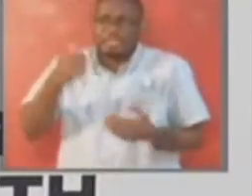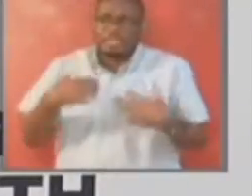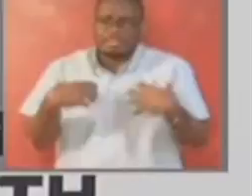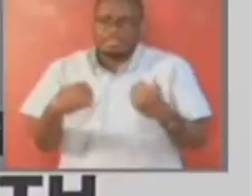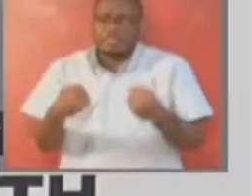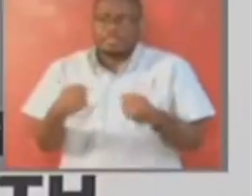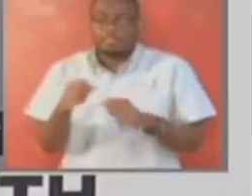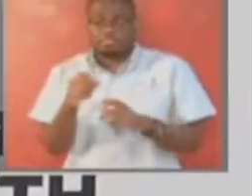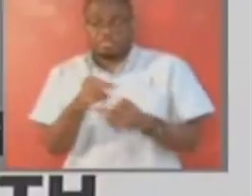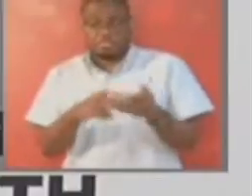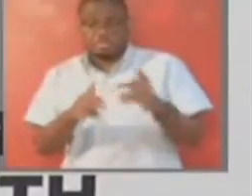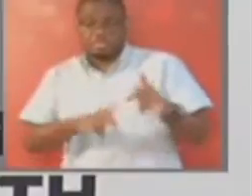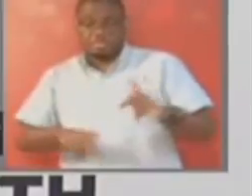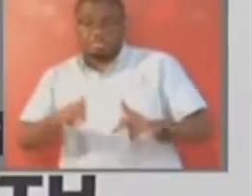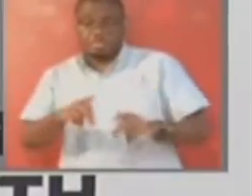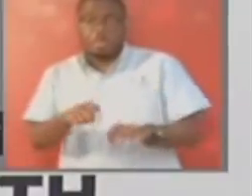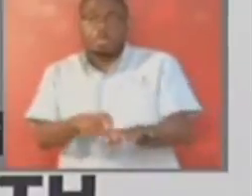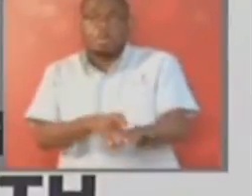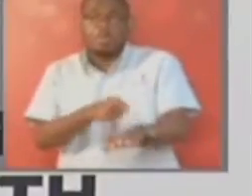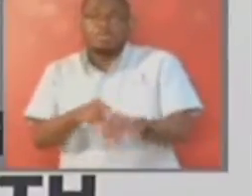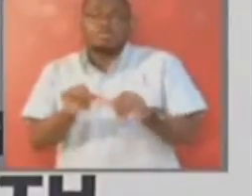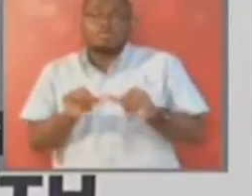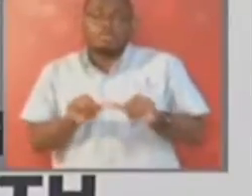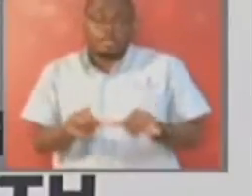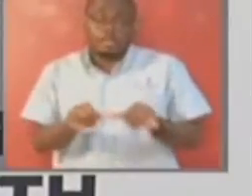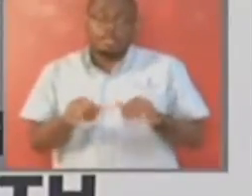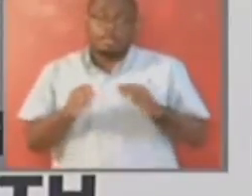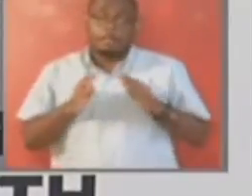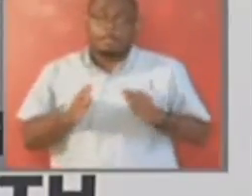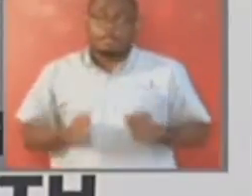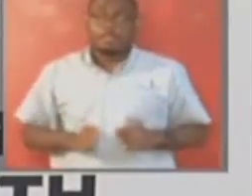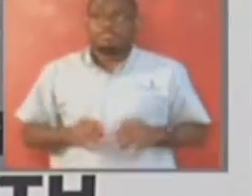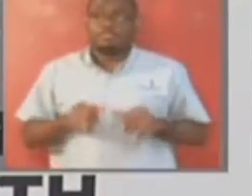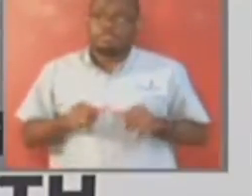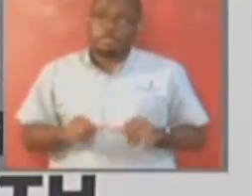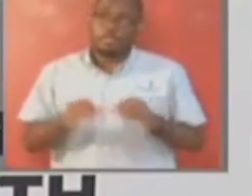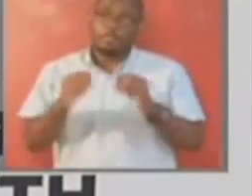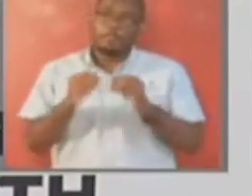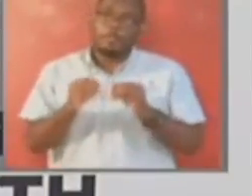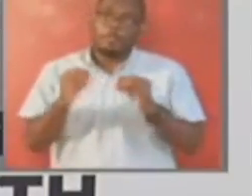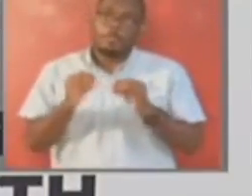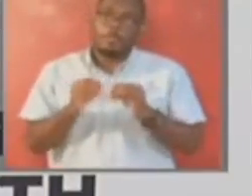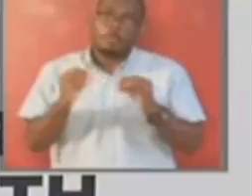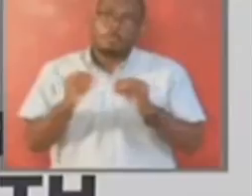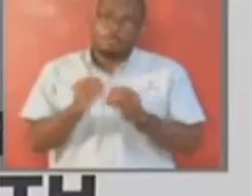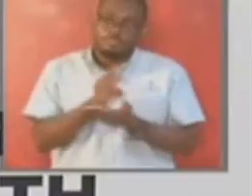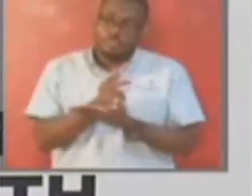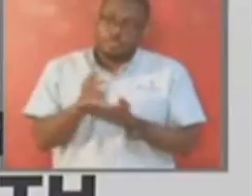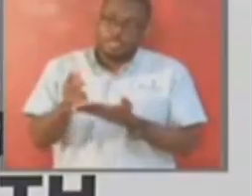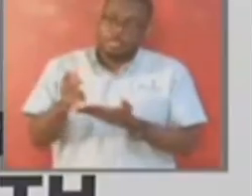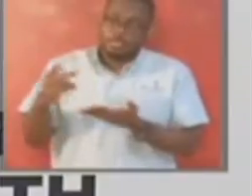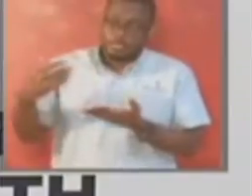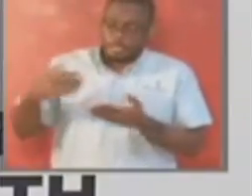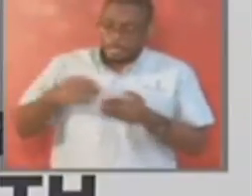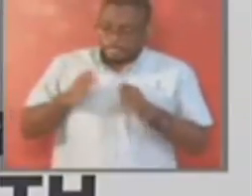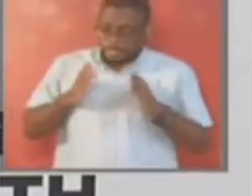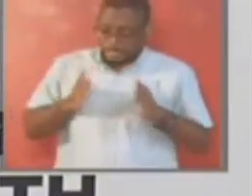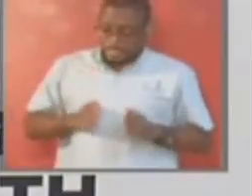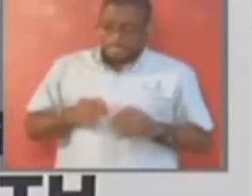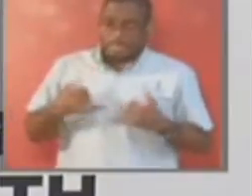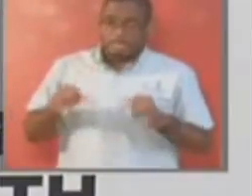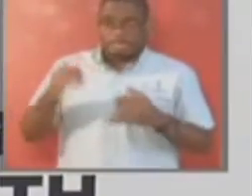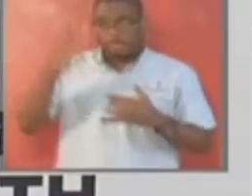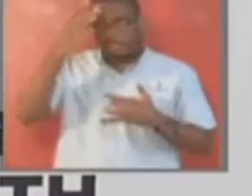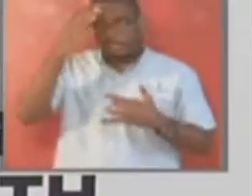are seeing signs and symptoms persisting, especially most commonly shortness of breath and fatigue for